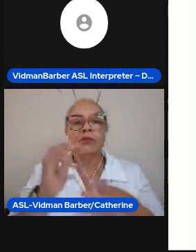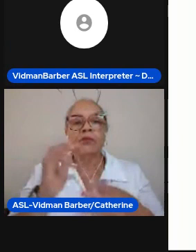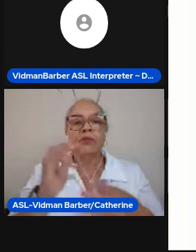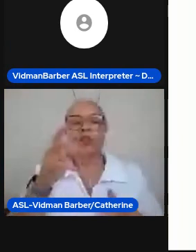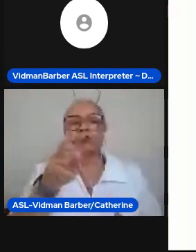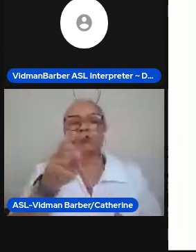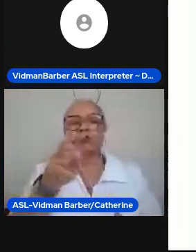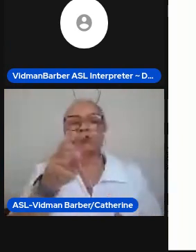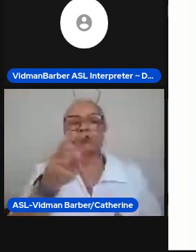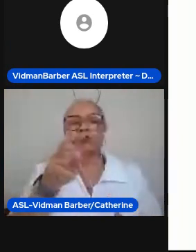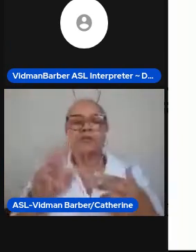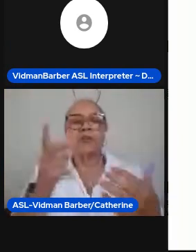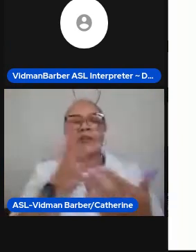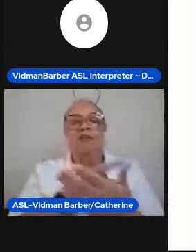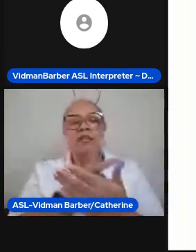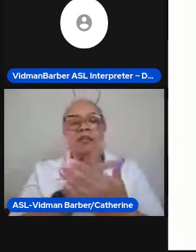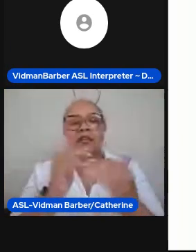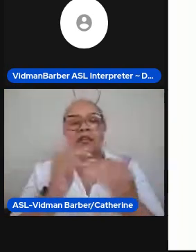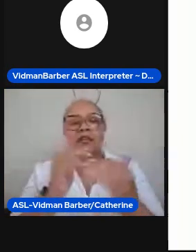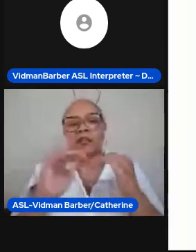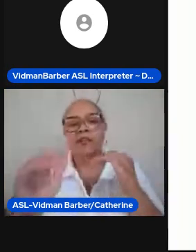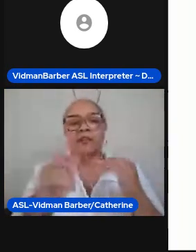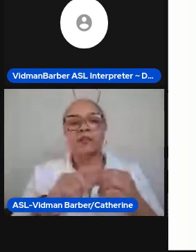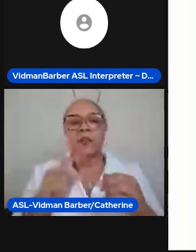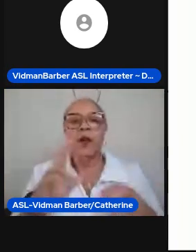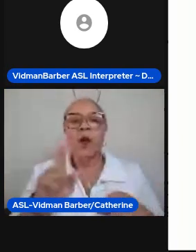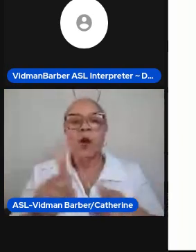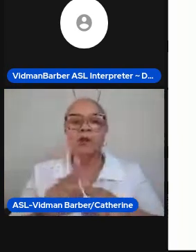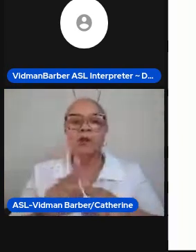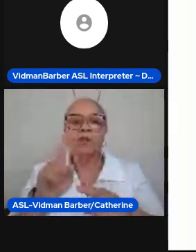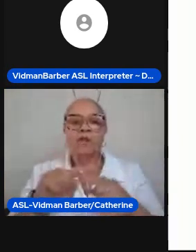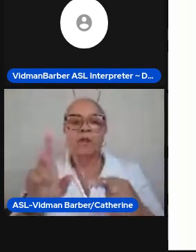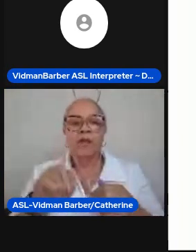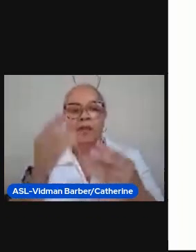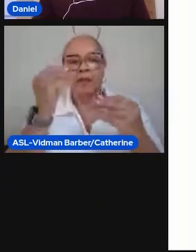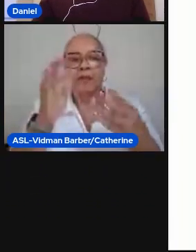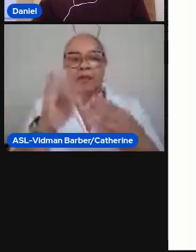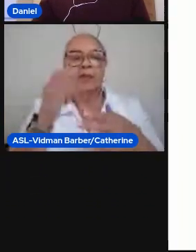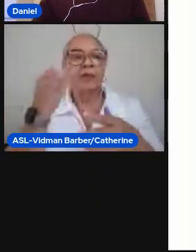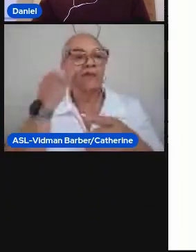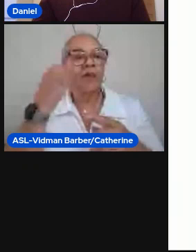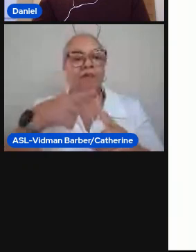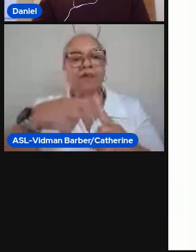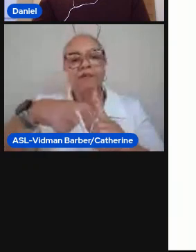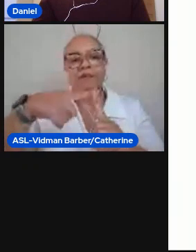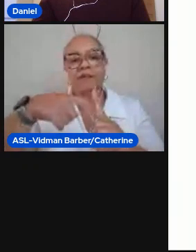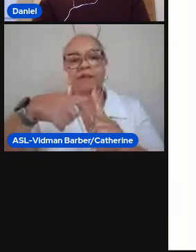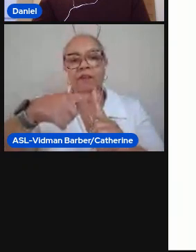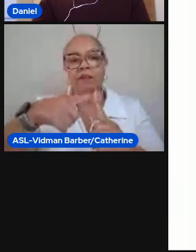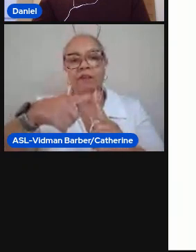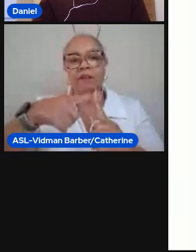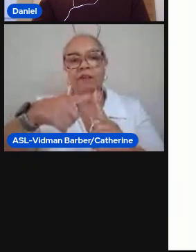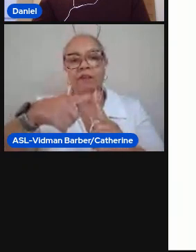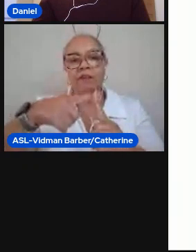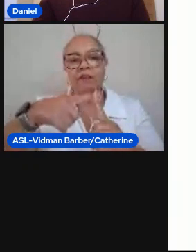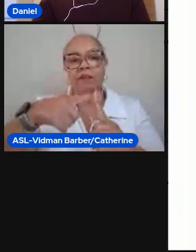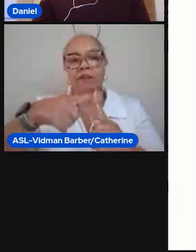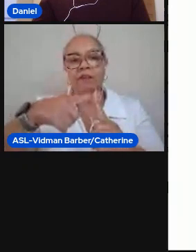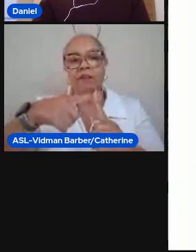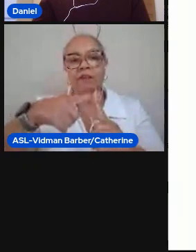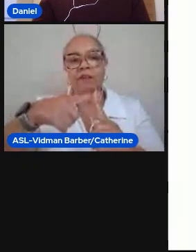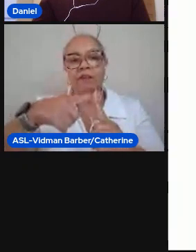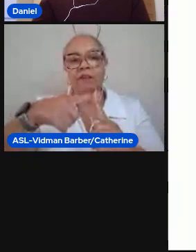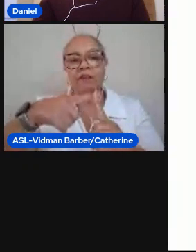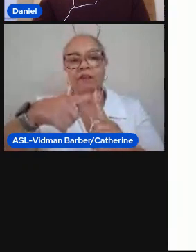for the reactogenicity data, predicting whether they have a fever or not, we could in black we have the